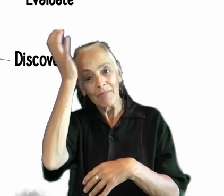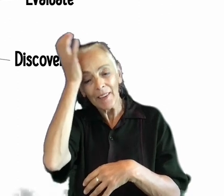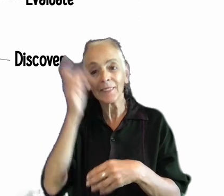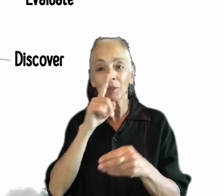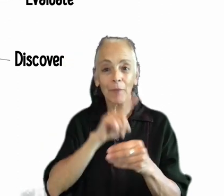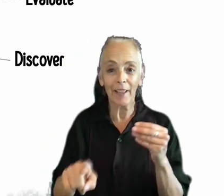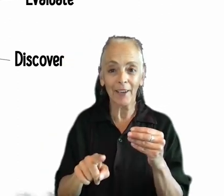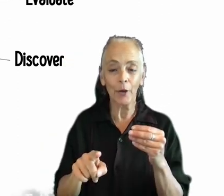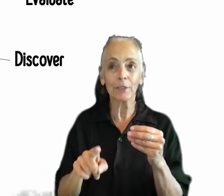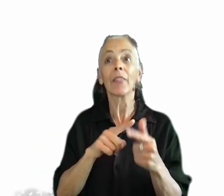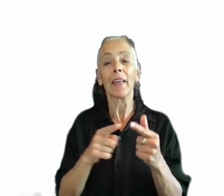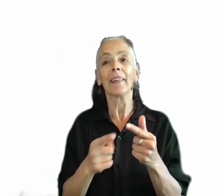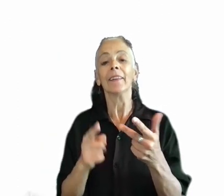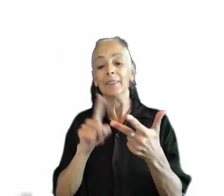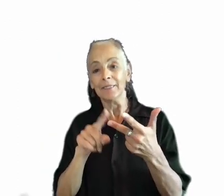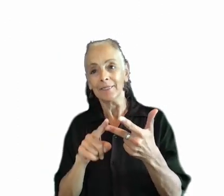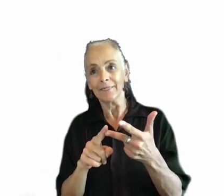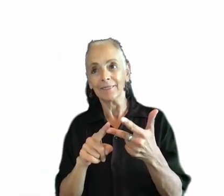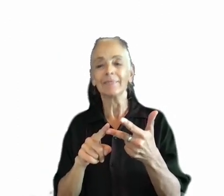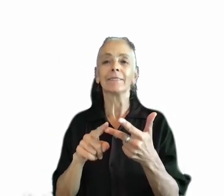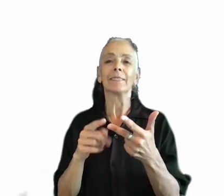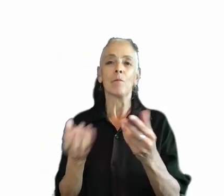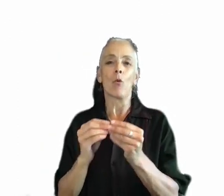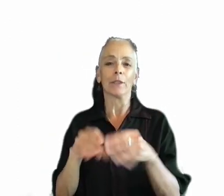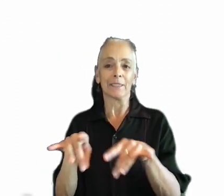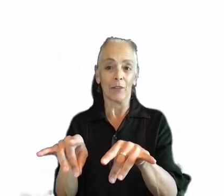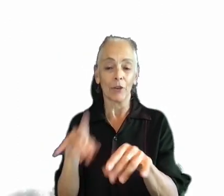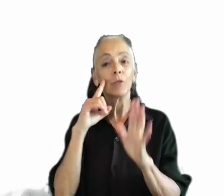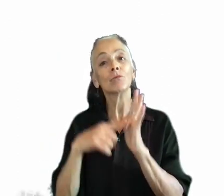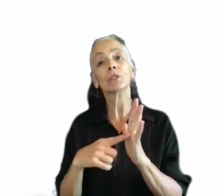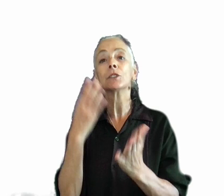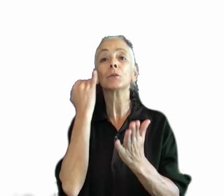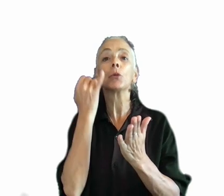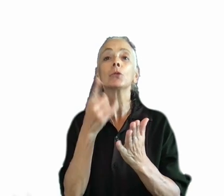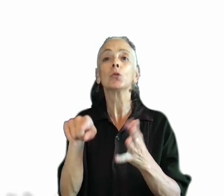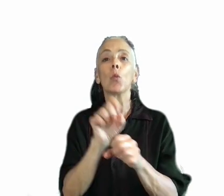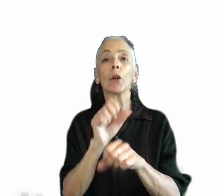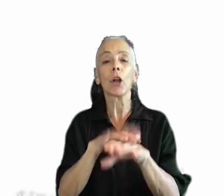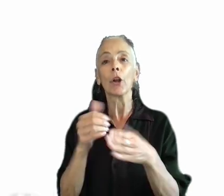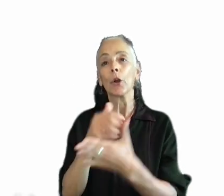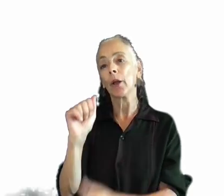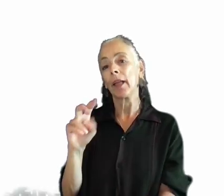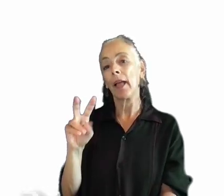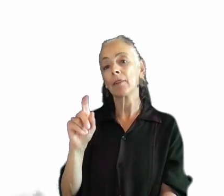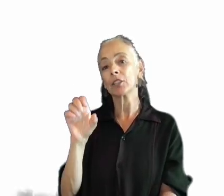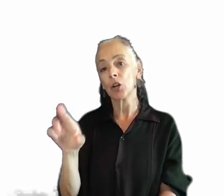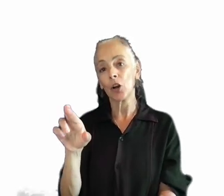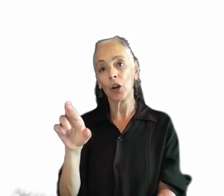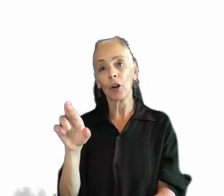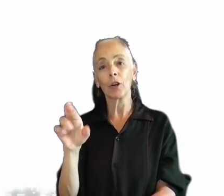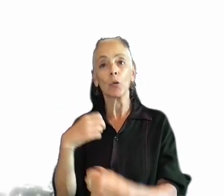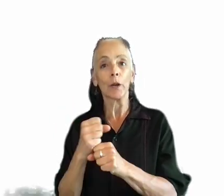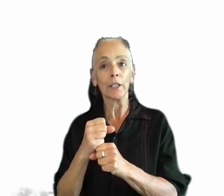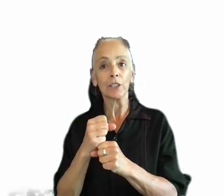have some discovery at the end so let's say your team is working on a new avatar creation experience and user research